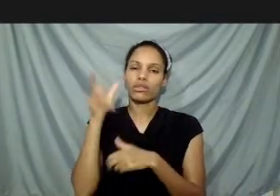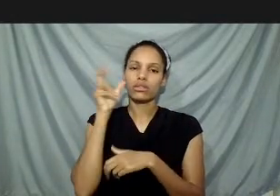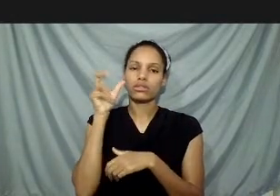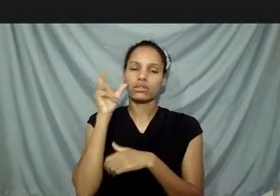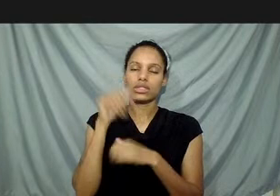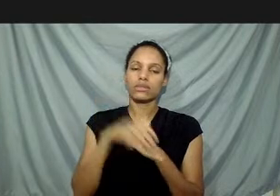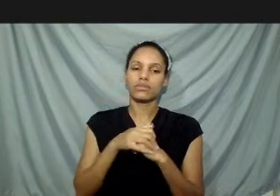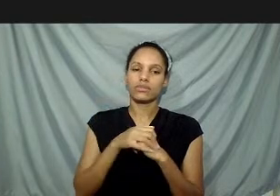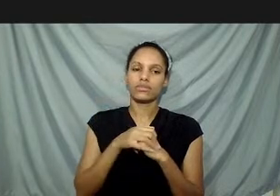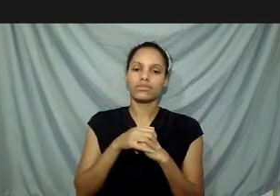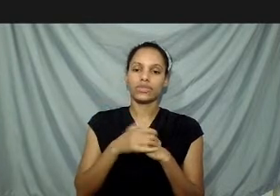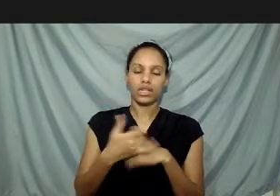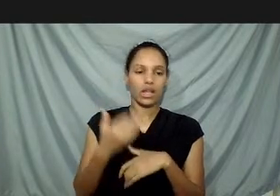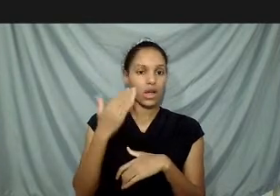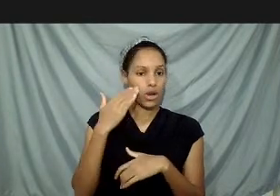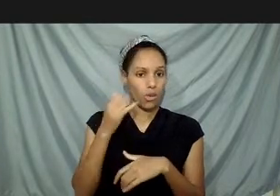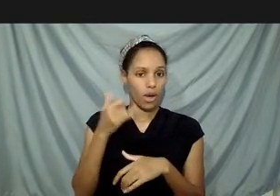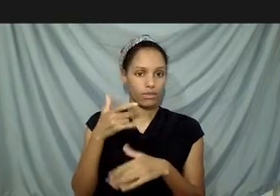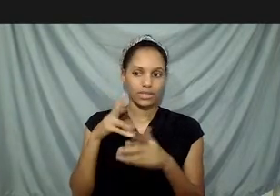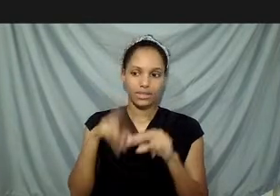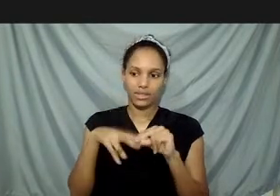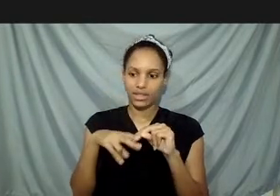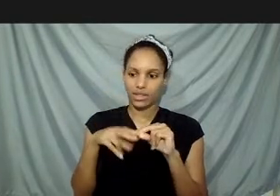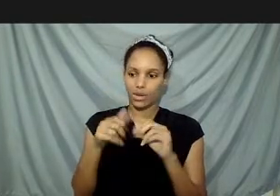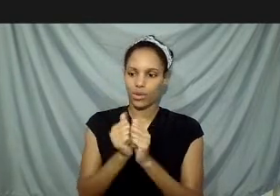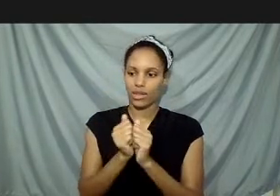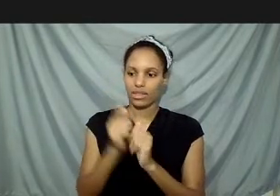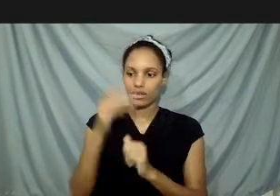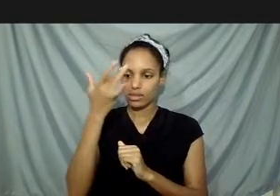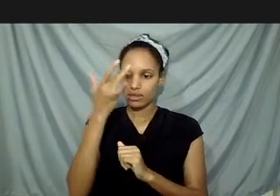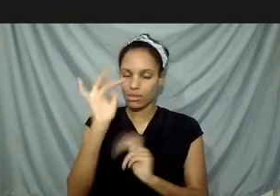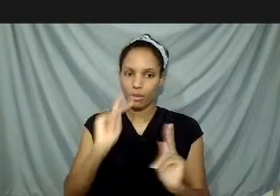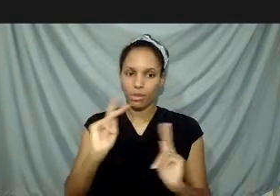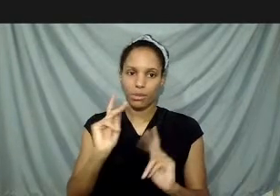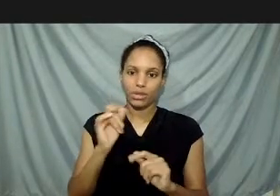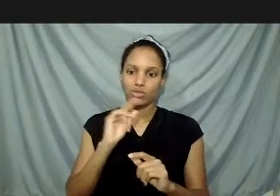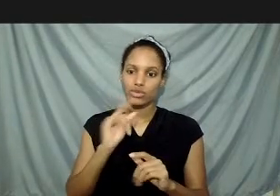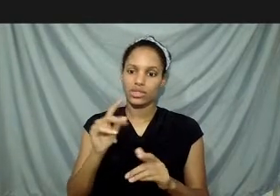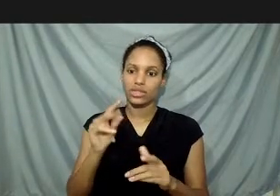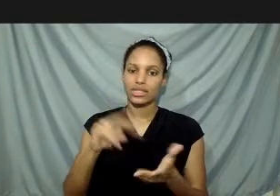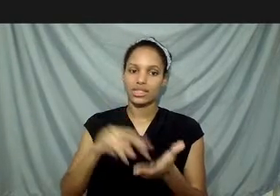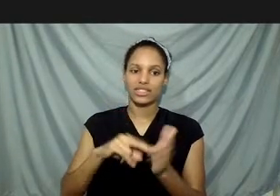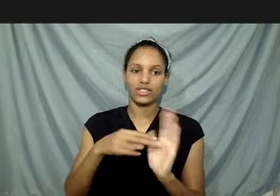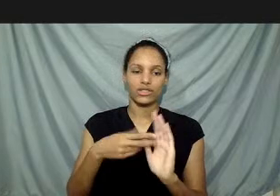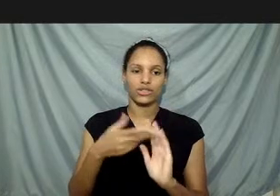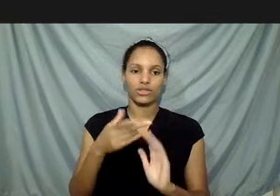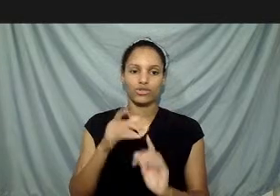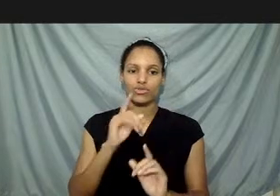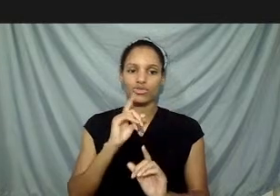have to know that I'm sitting before brilliance that is meant to bring forth new